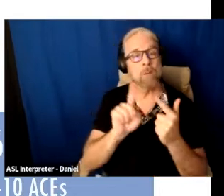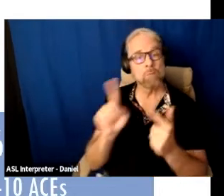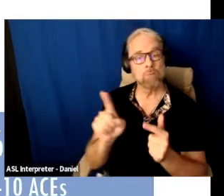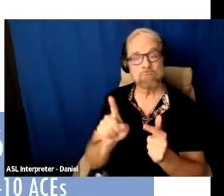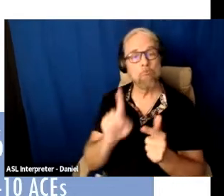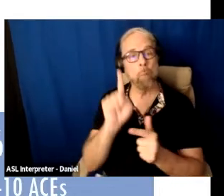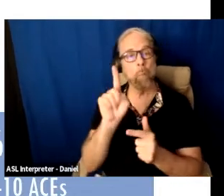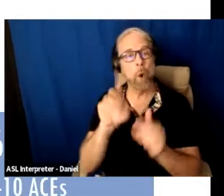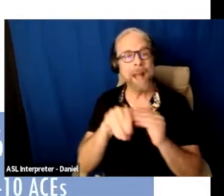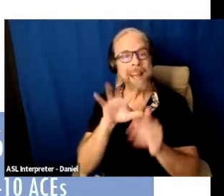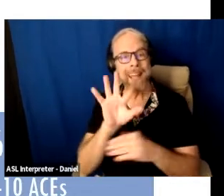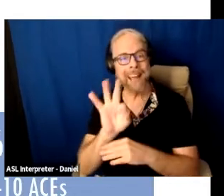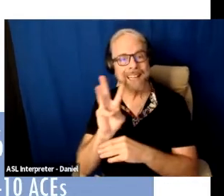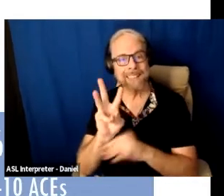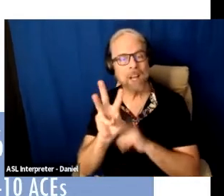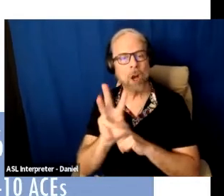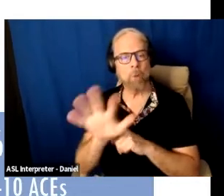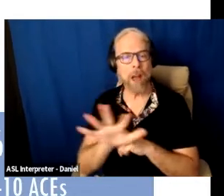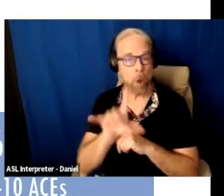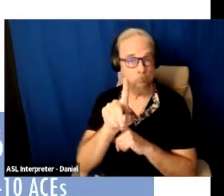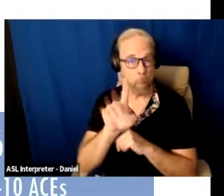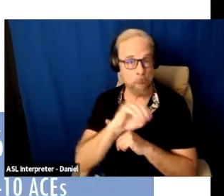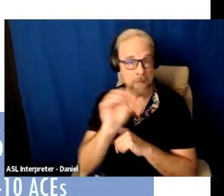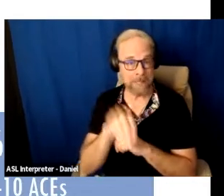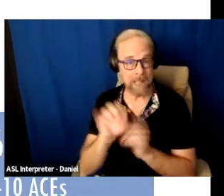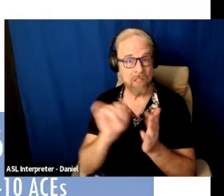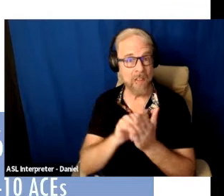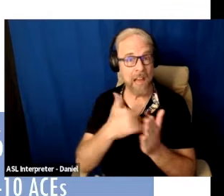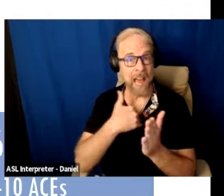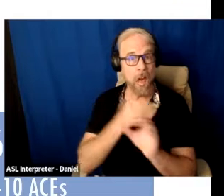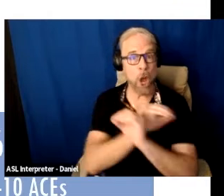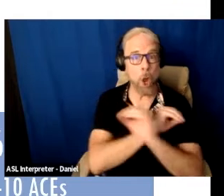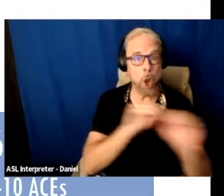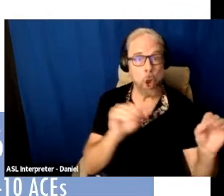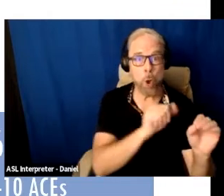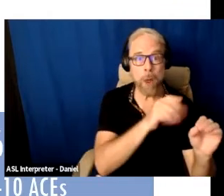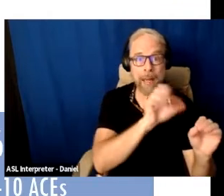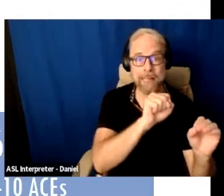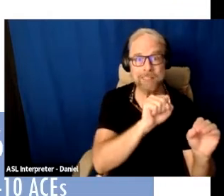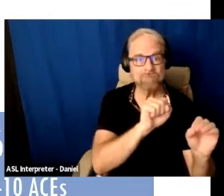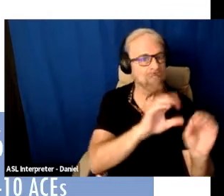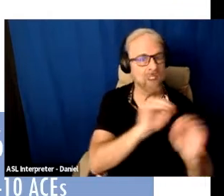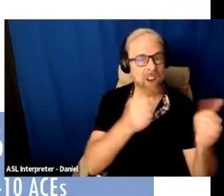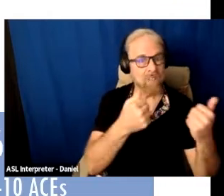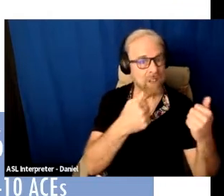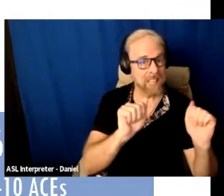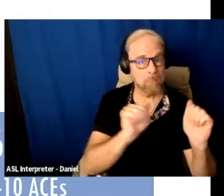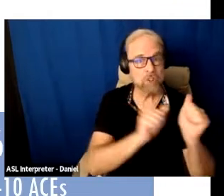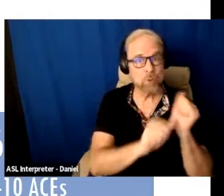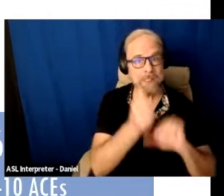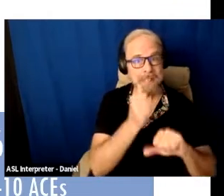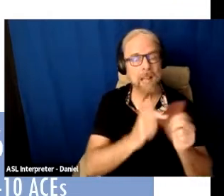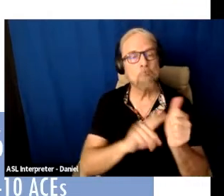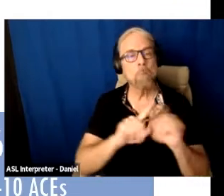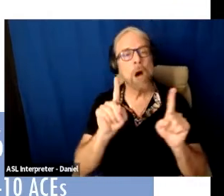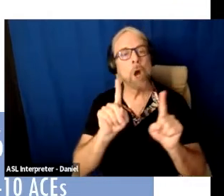96, about 1% of folks who had no ACEs ever attempt suicide, but 1